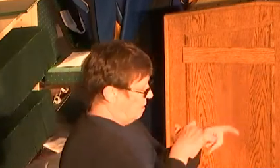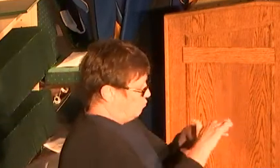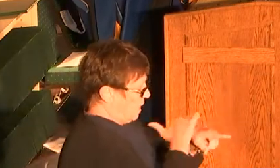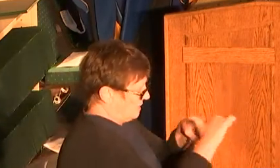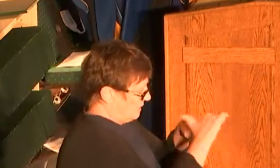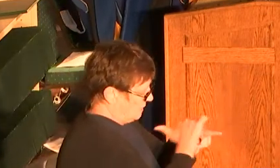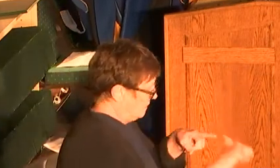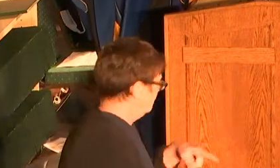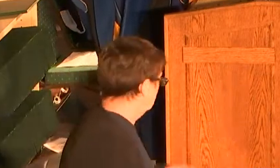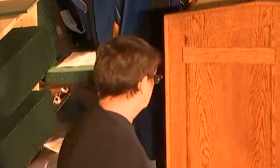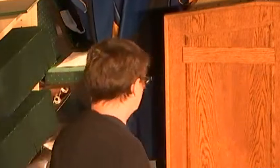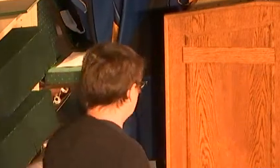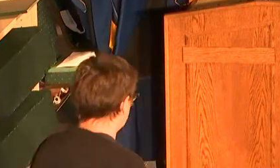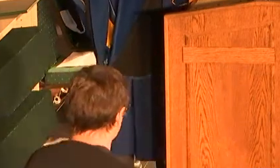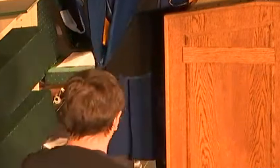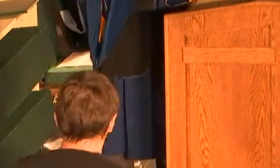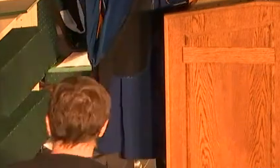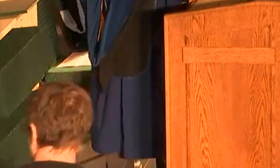Fernandez.